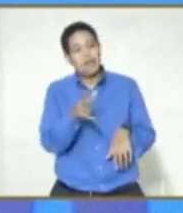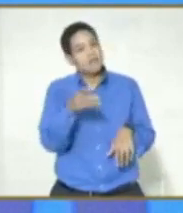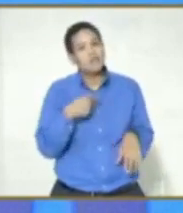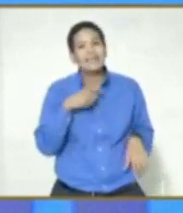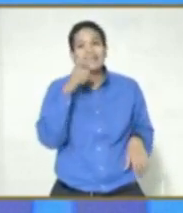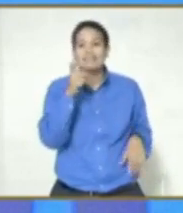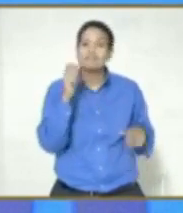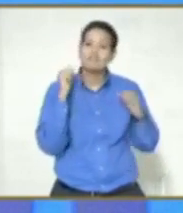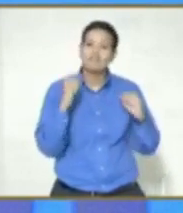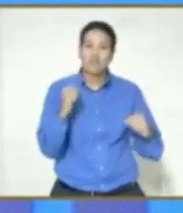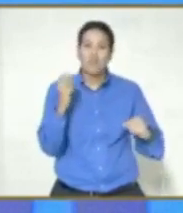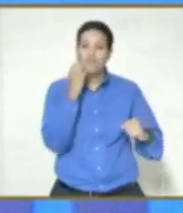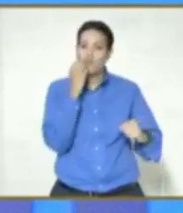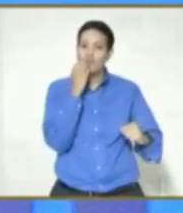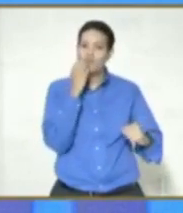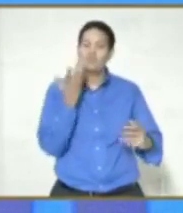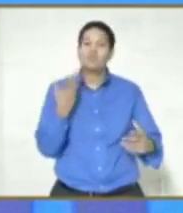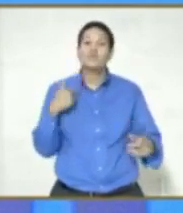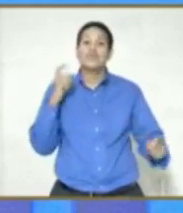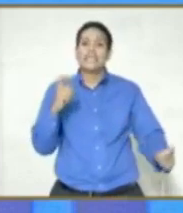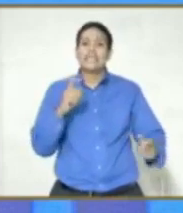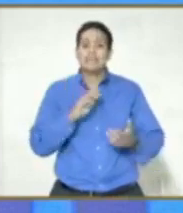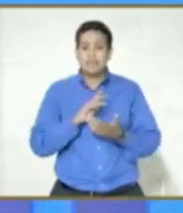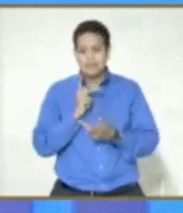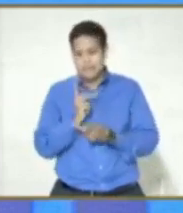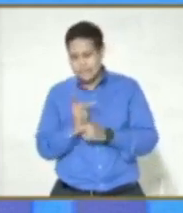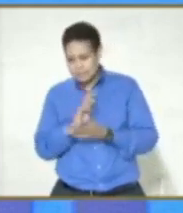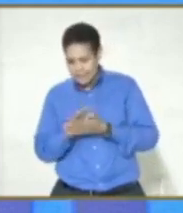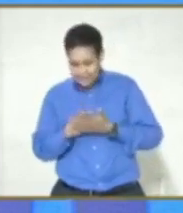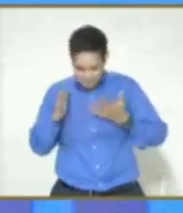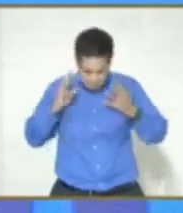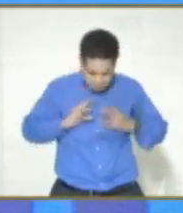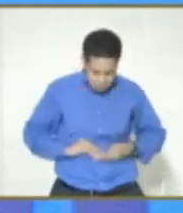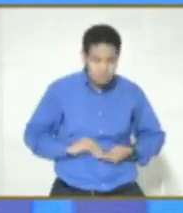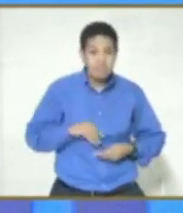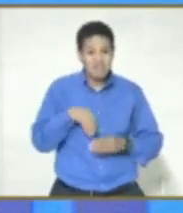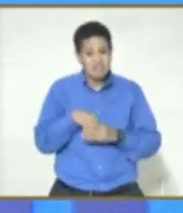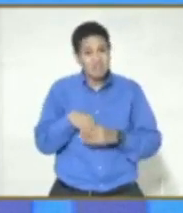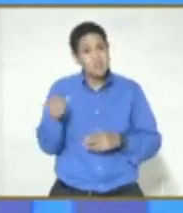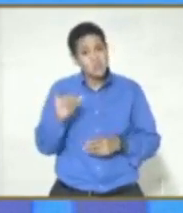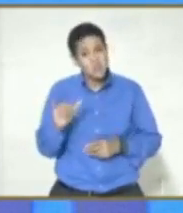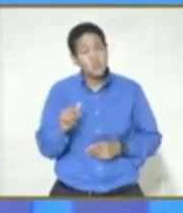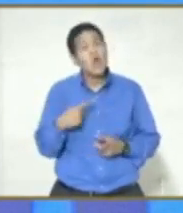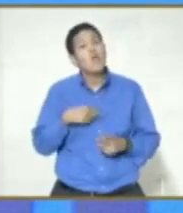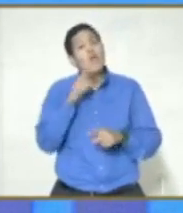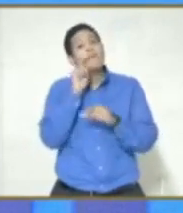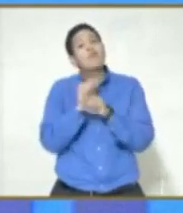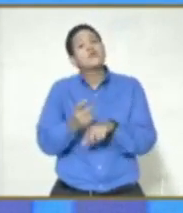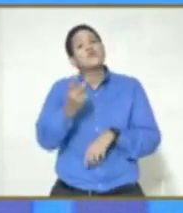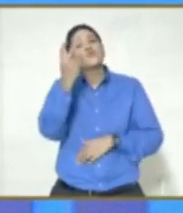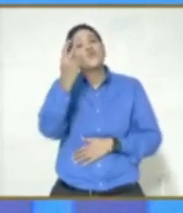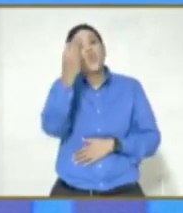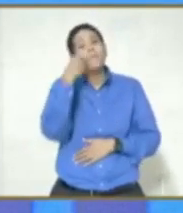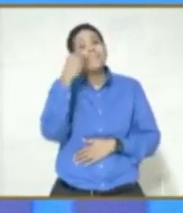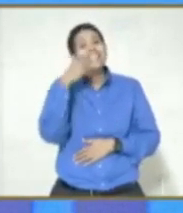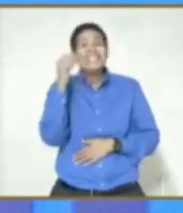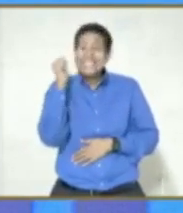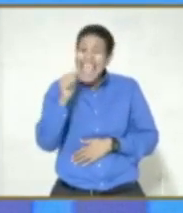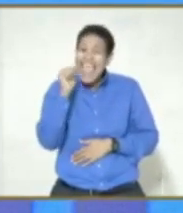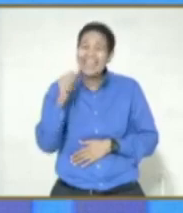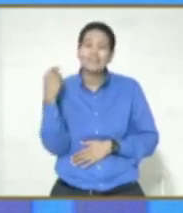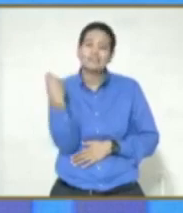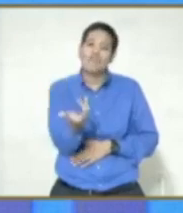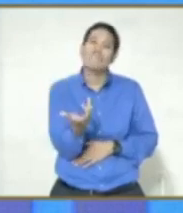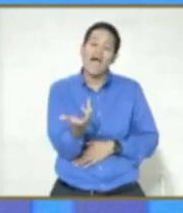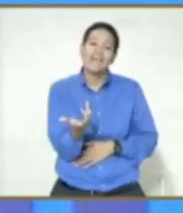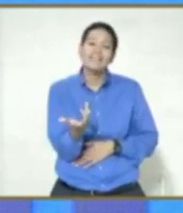solid food. We are giving them an hygiene kit, and we are ensuring that 2 meals a day is